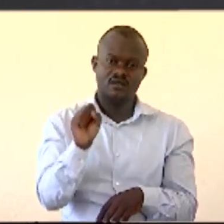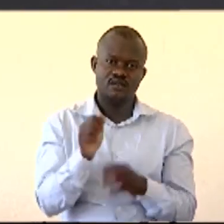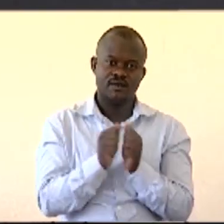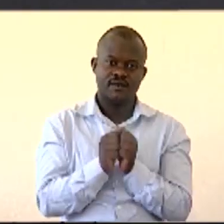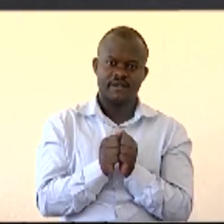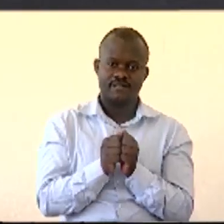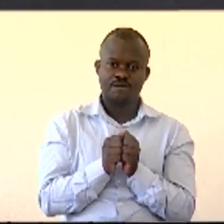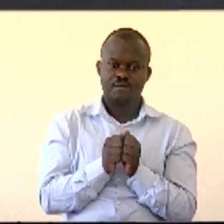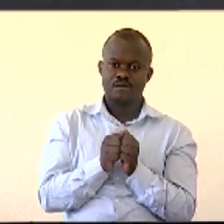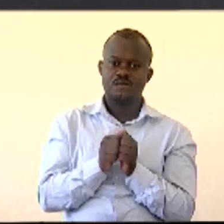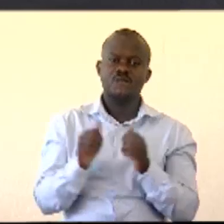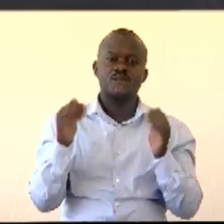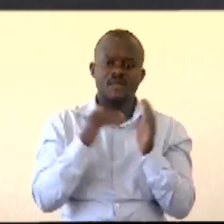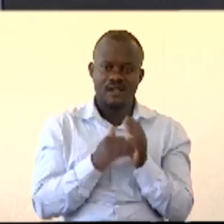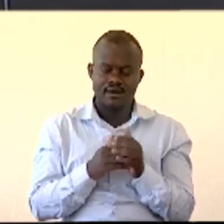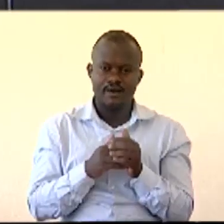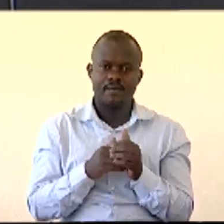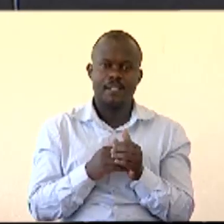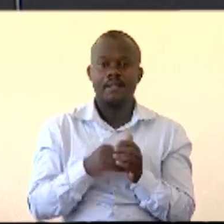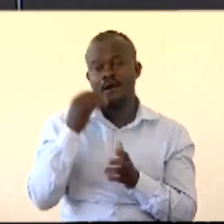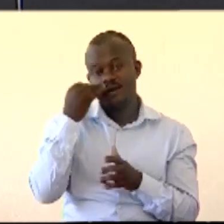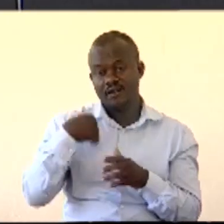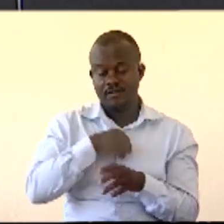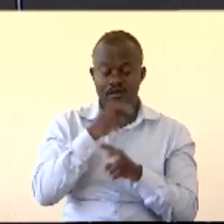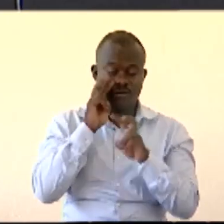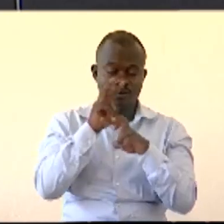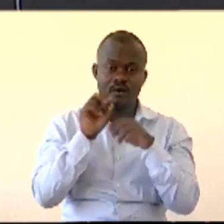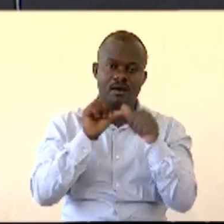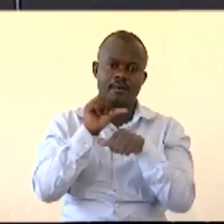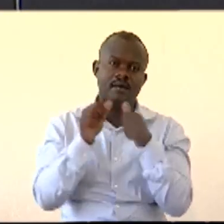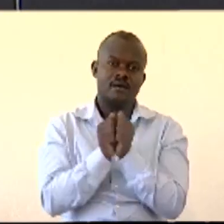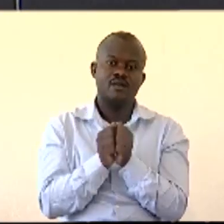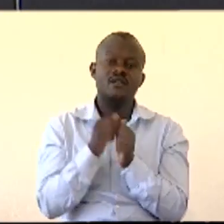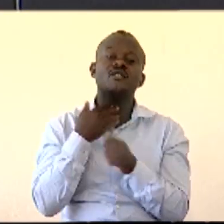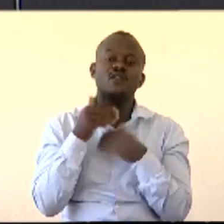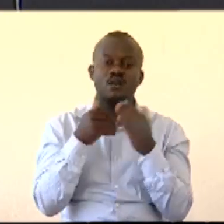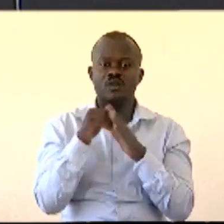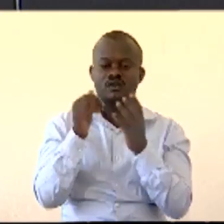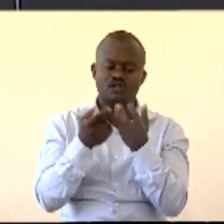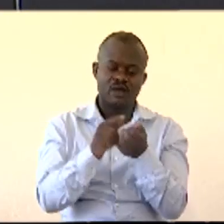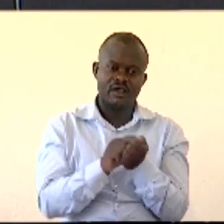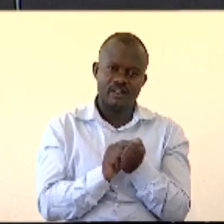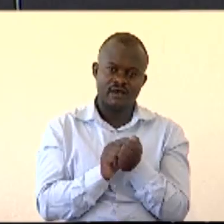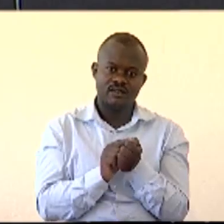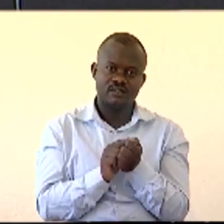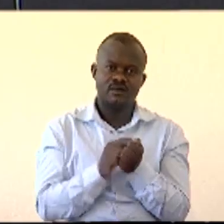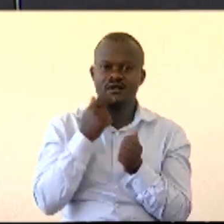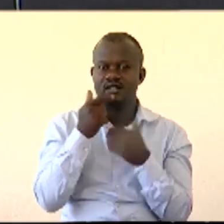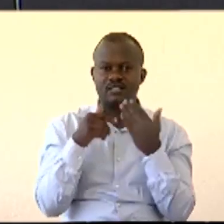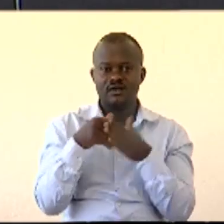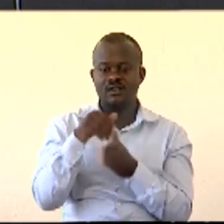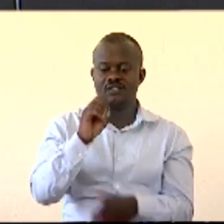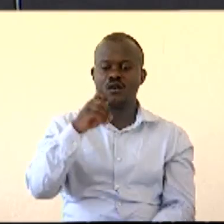states. And if we look at if we want to calculate these